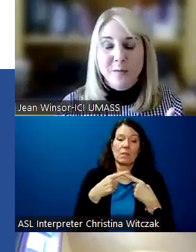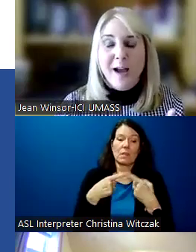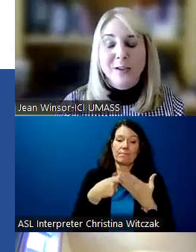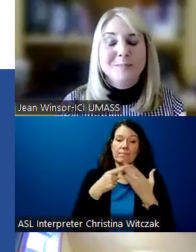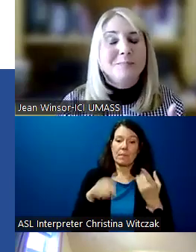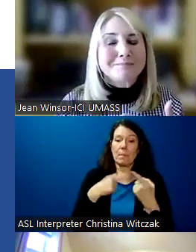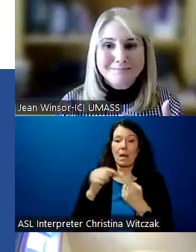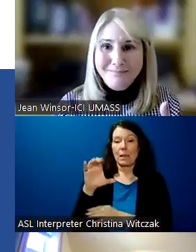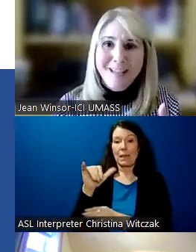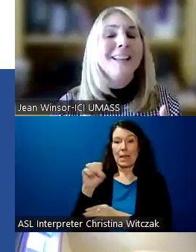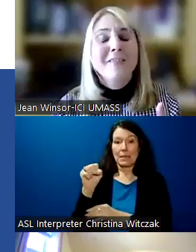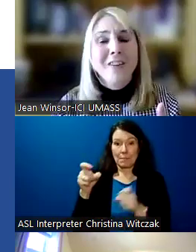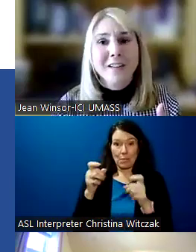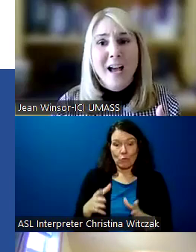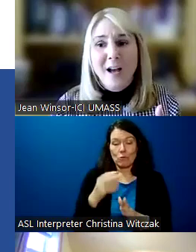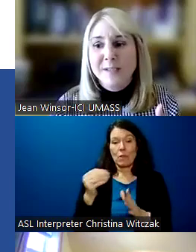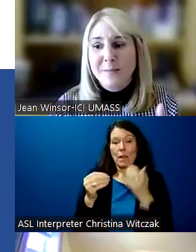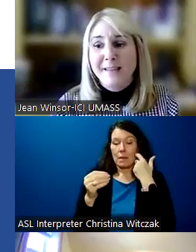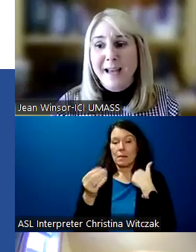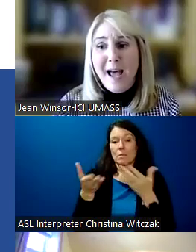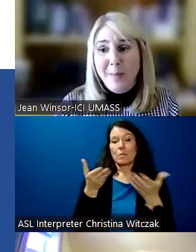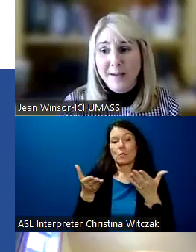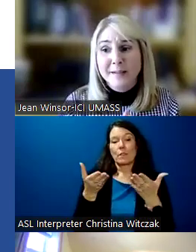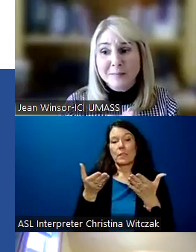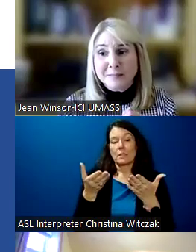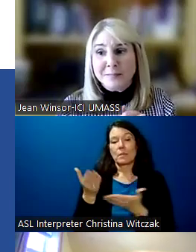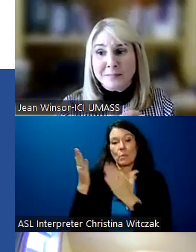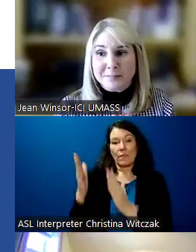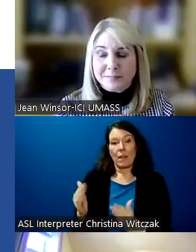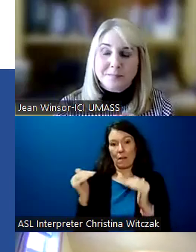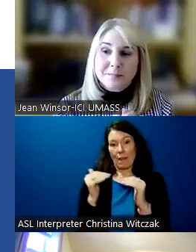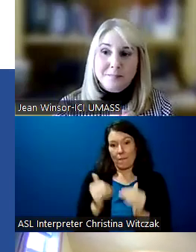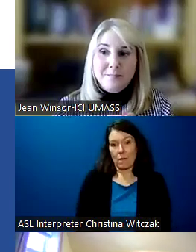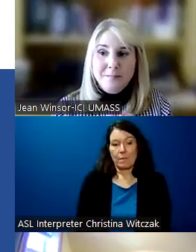service provider level to make that happen.